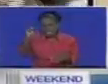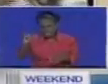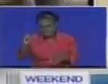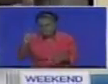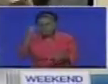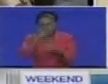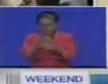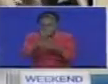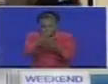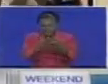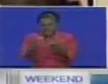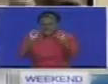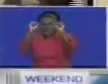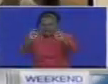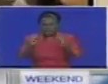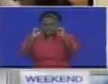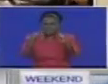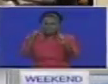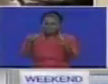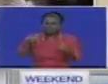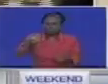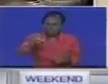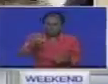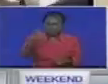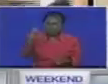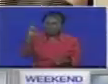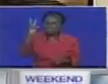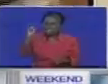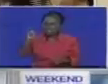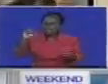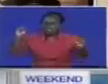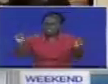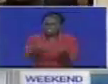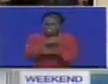I've been part of the campaign. You do not walk into ODM and spoil